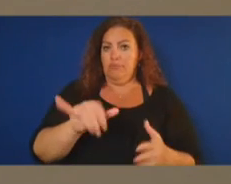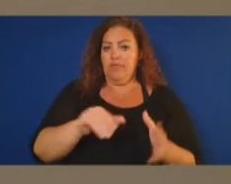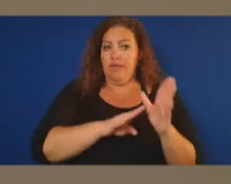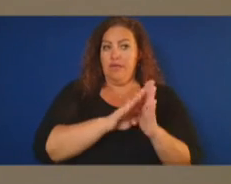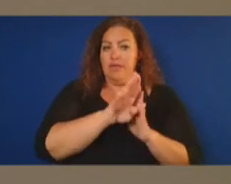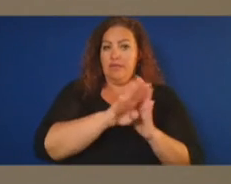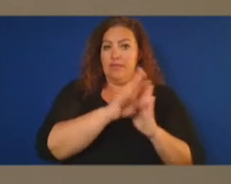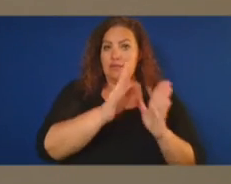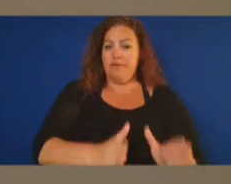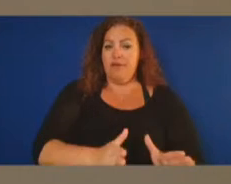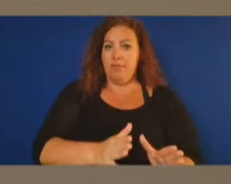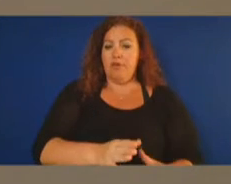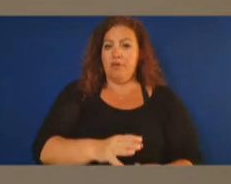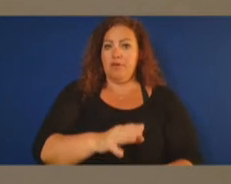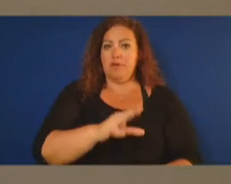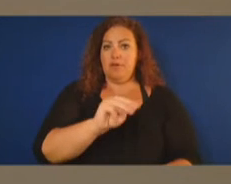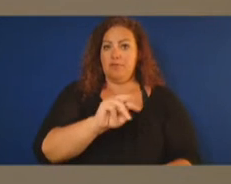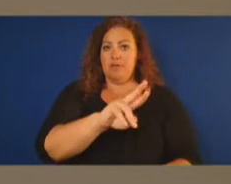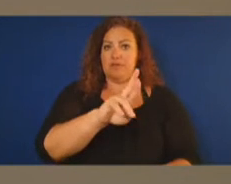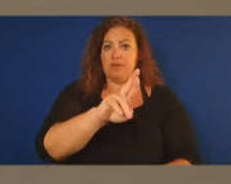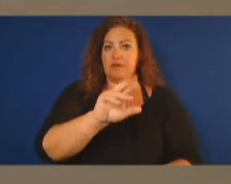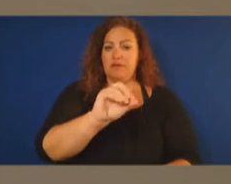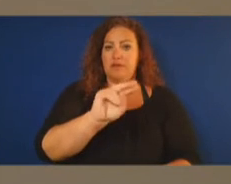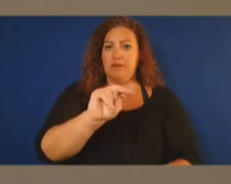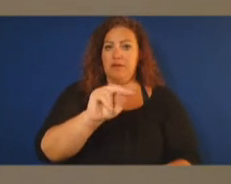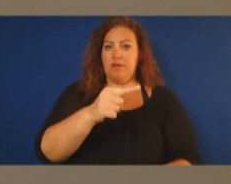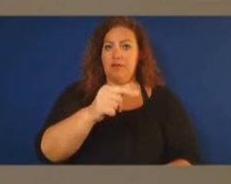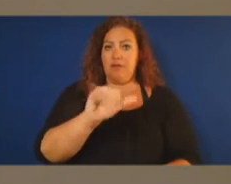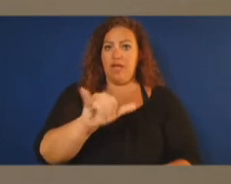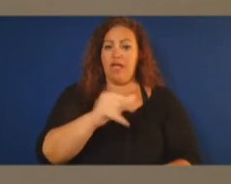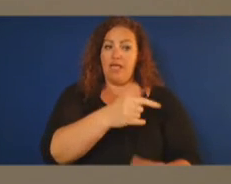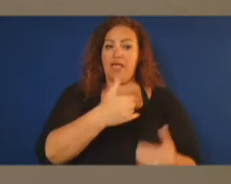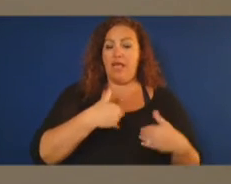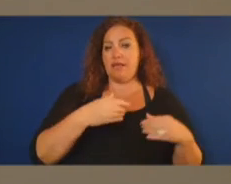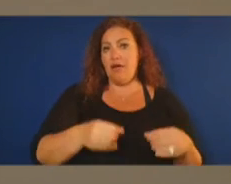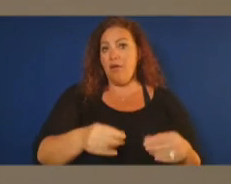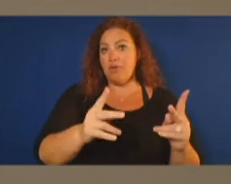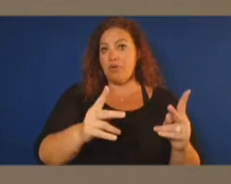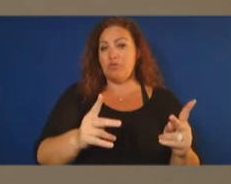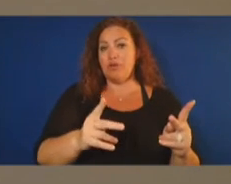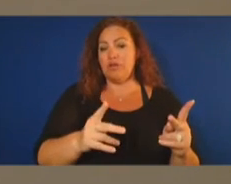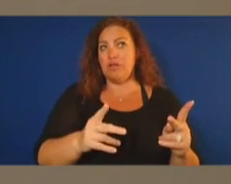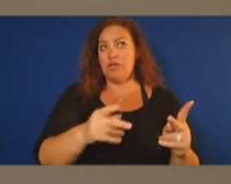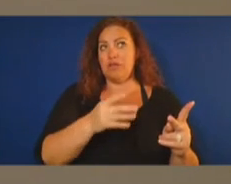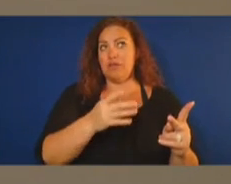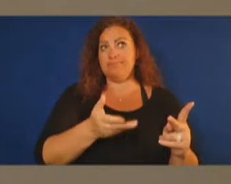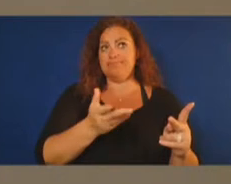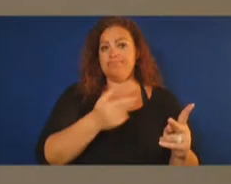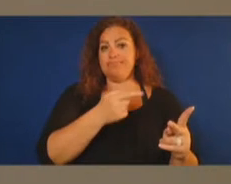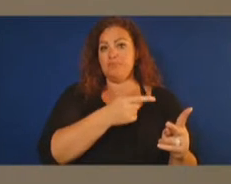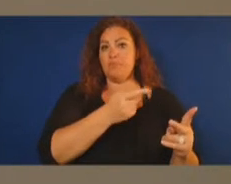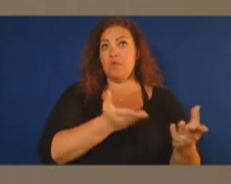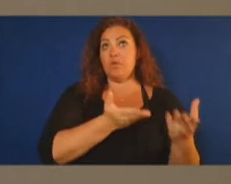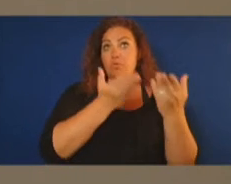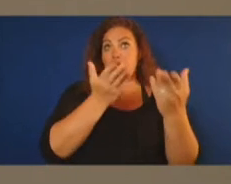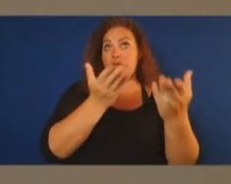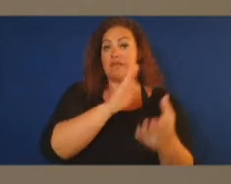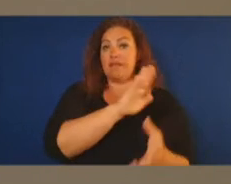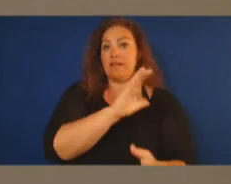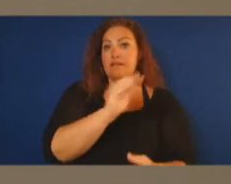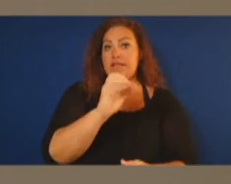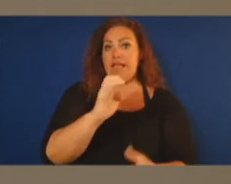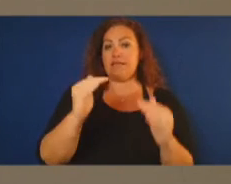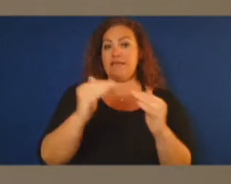Mr rang um has the opportunity to um present this case fairly to the